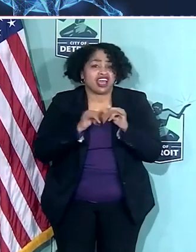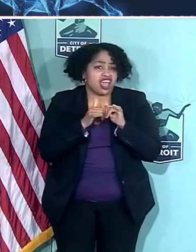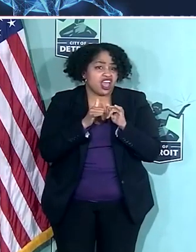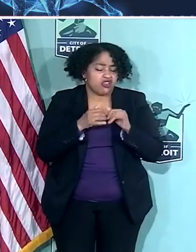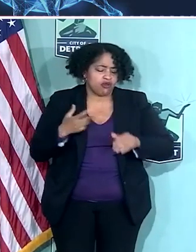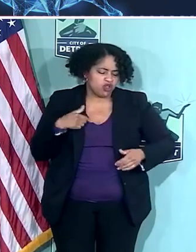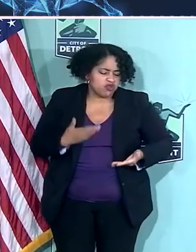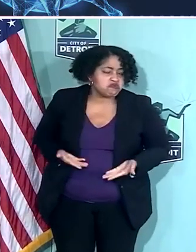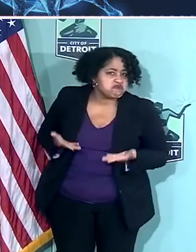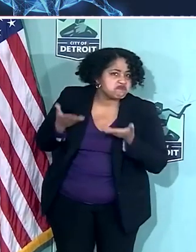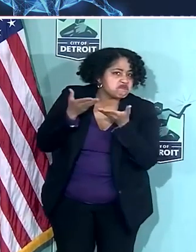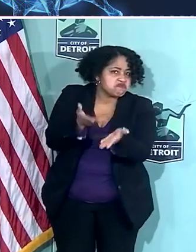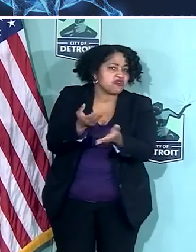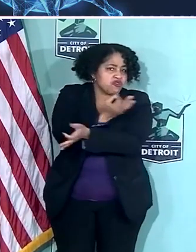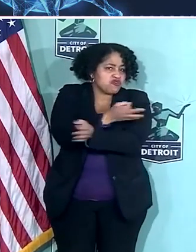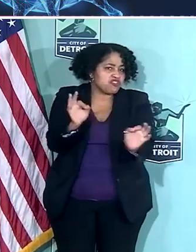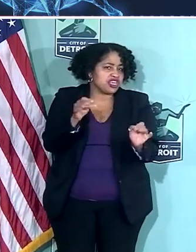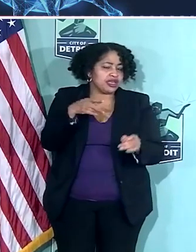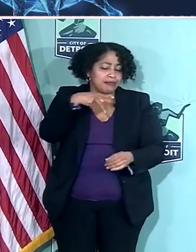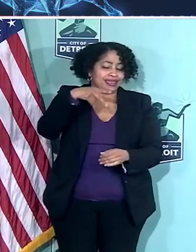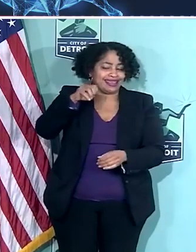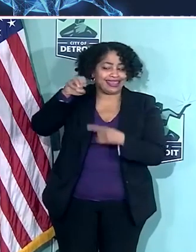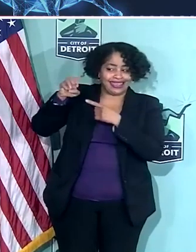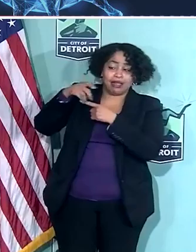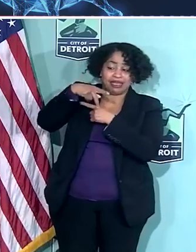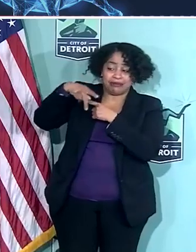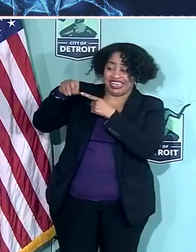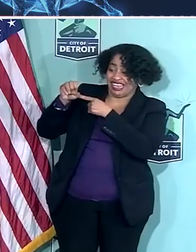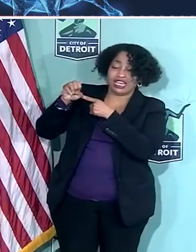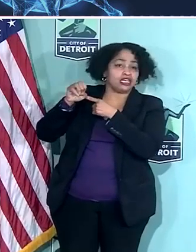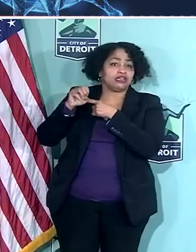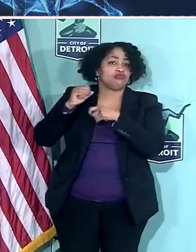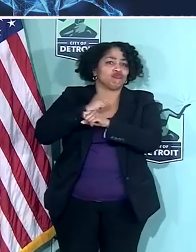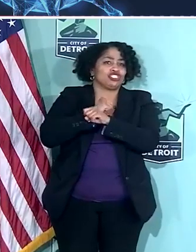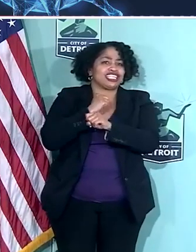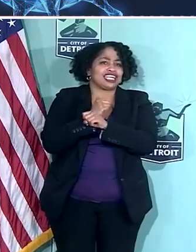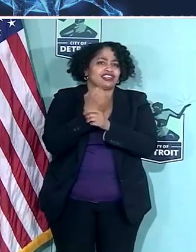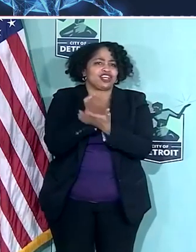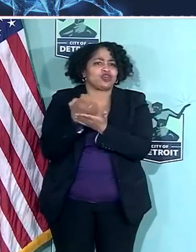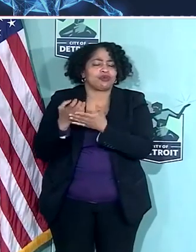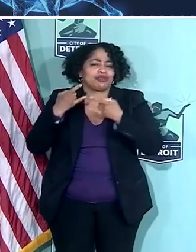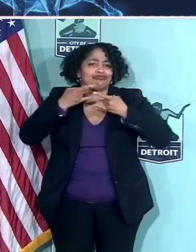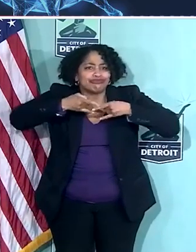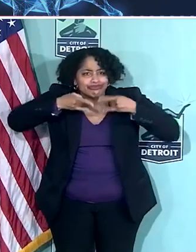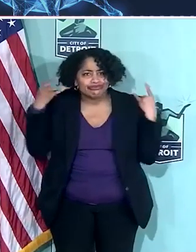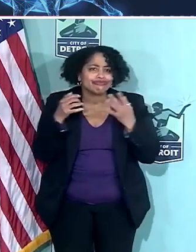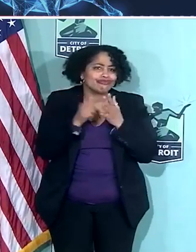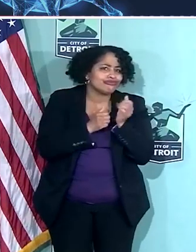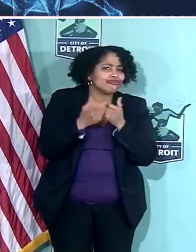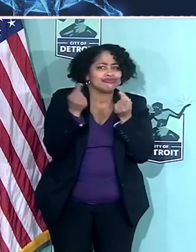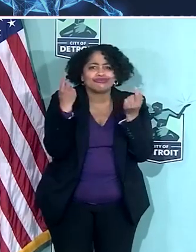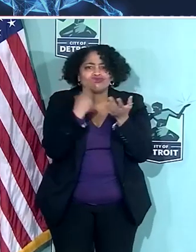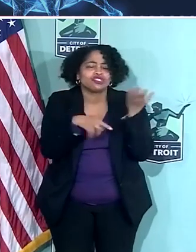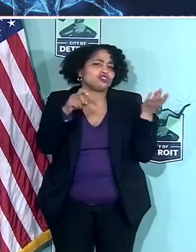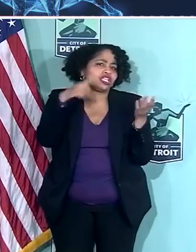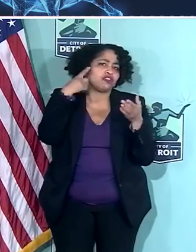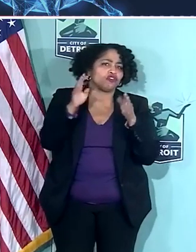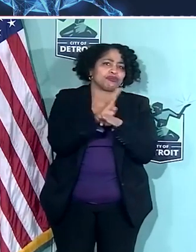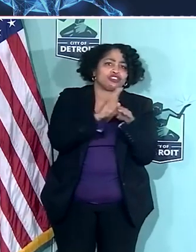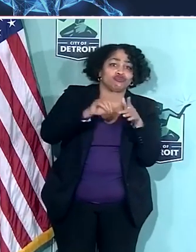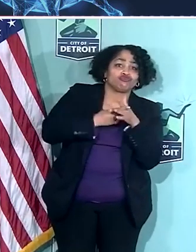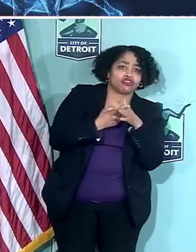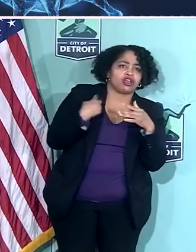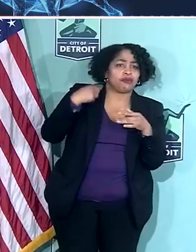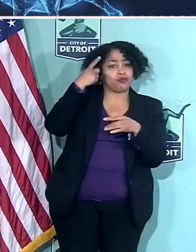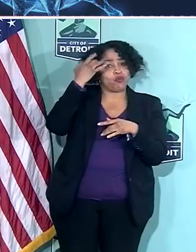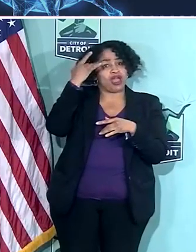personal protection equipment, or we refer to it as PPE, to help the businesses get restarted. Because we have continued to work as an